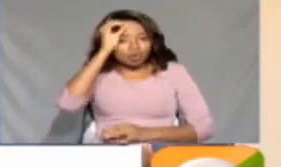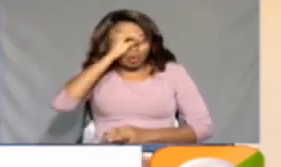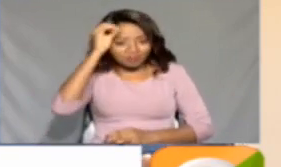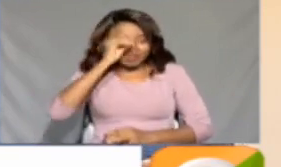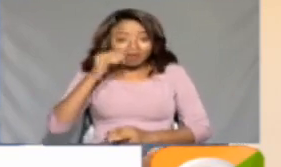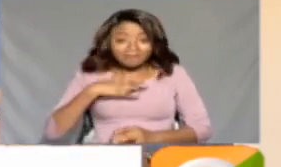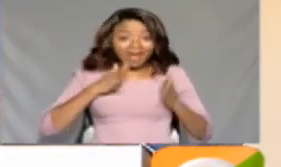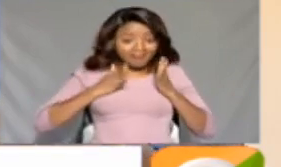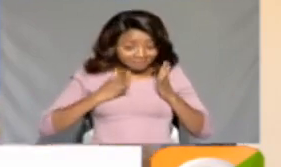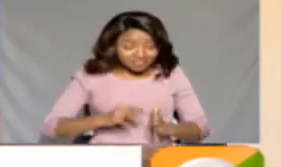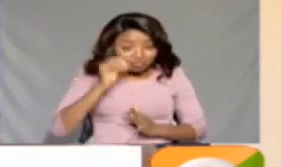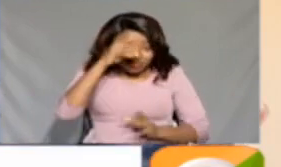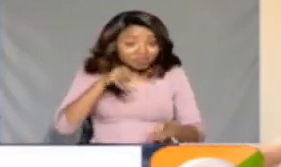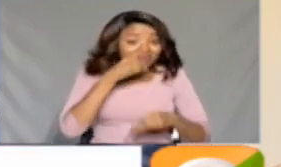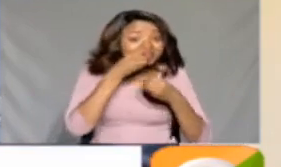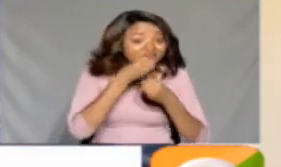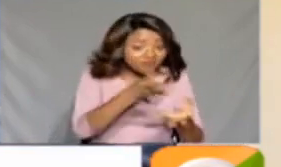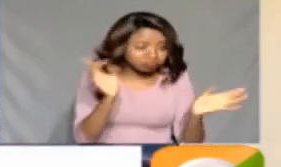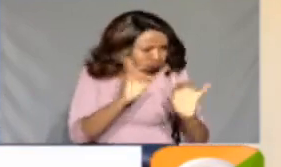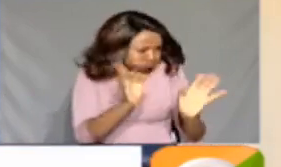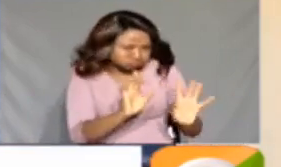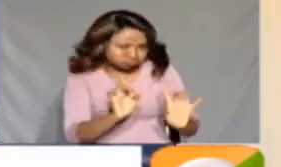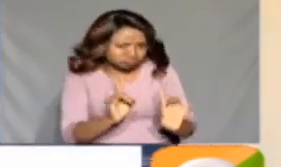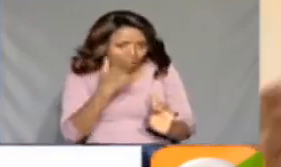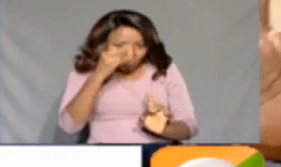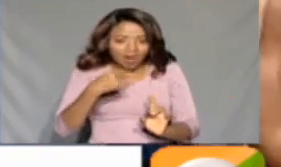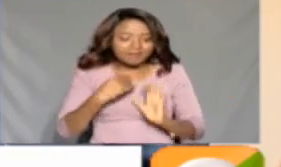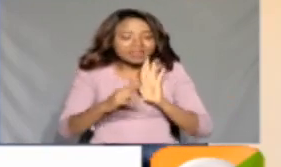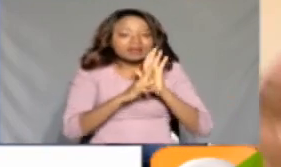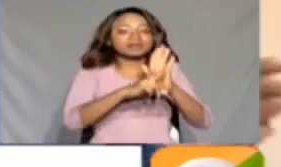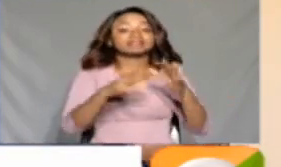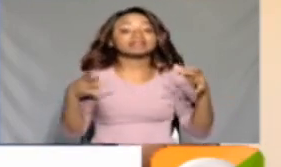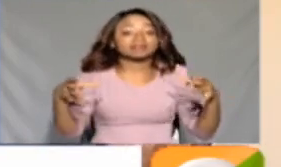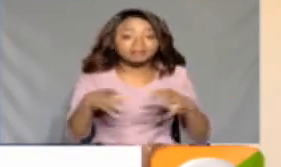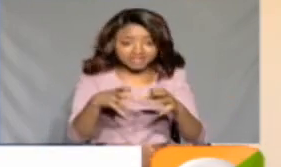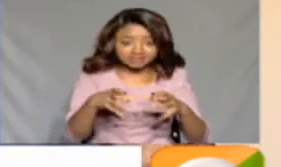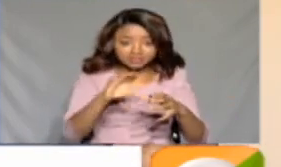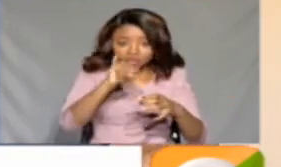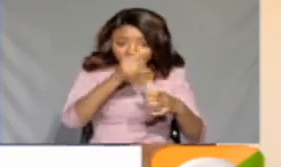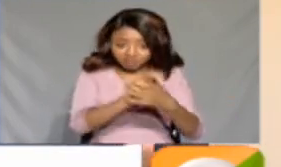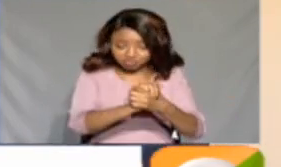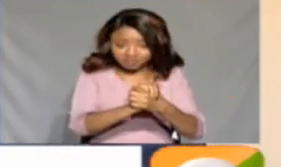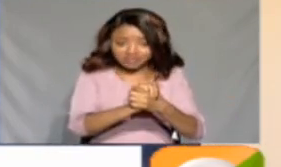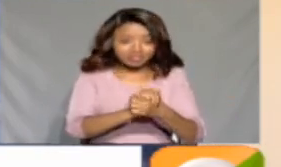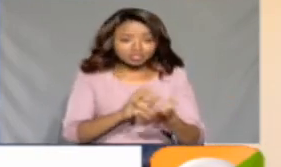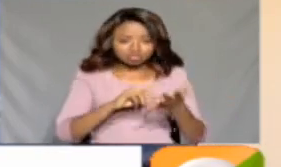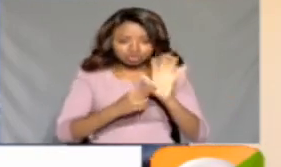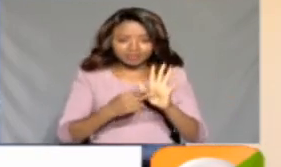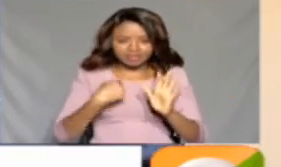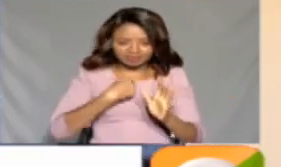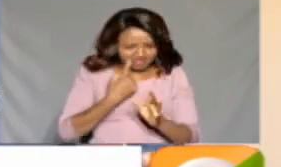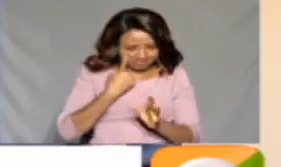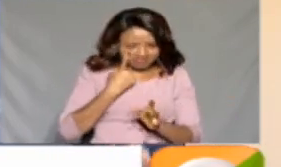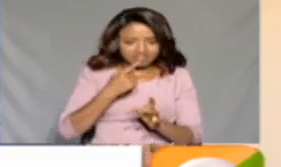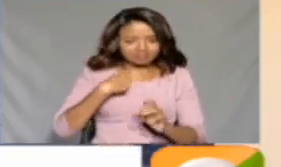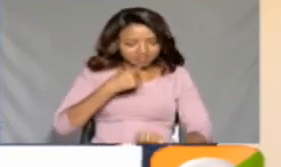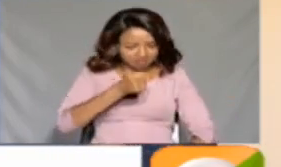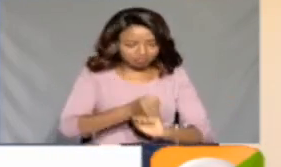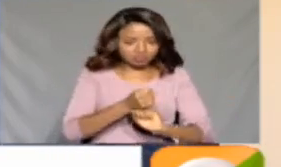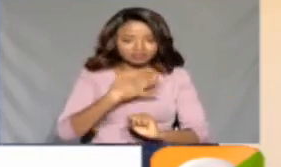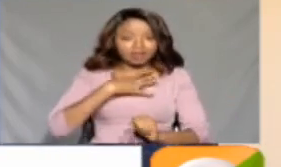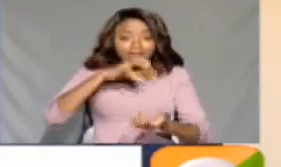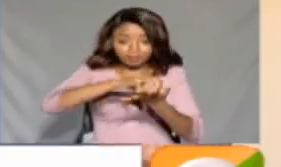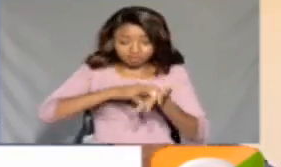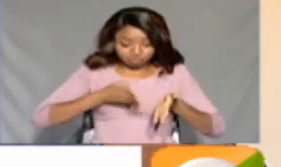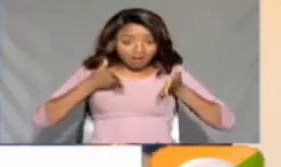giving my personal views. Okay. Because as the Secretary General of the party, I articulate the position of the party. So and at this particular moment